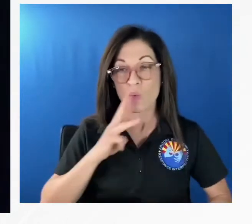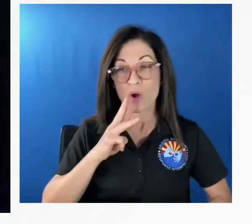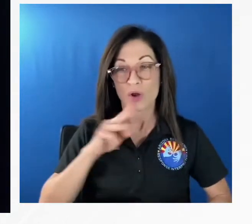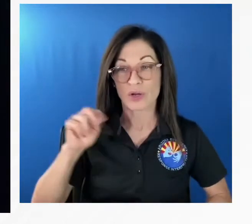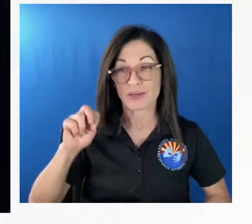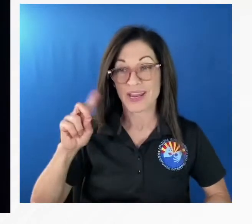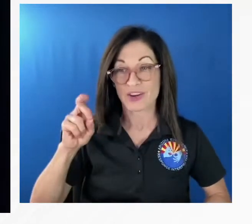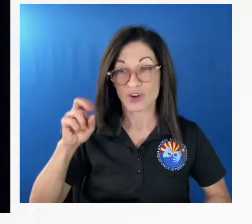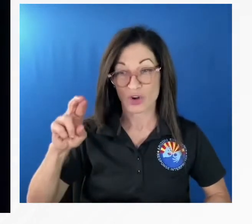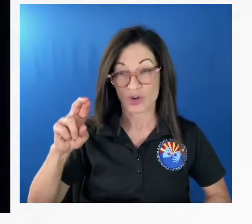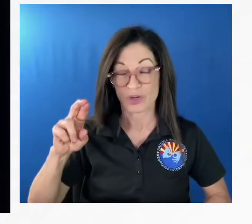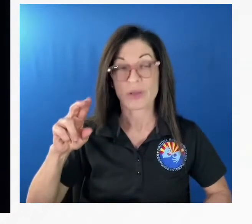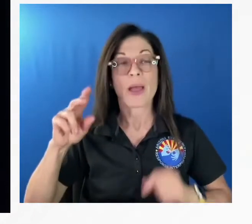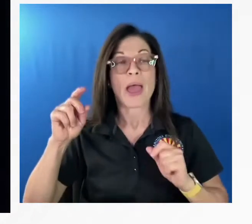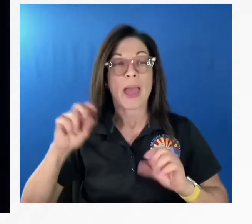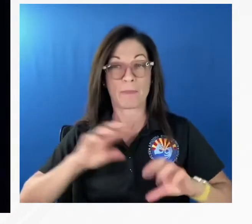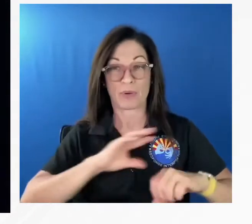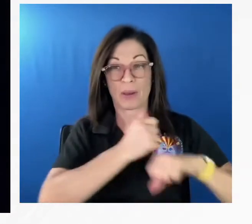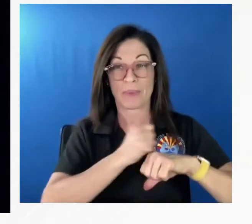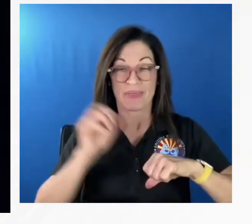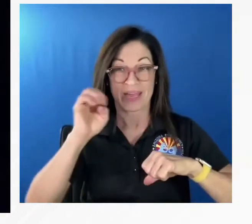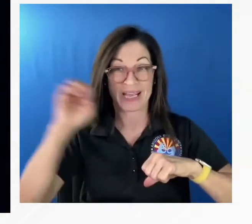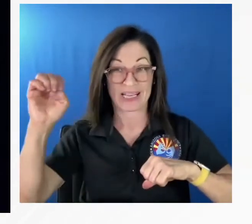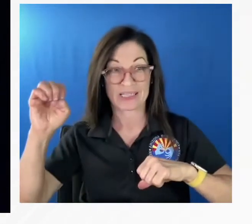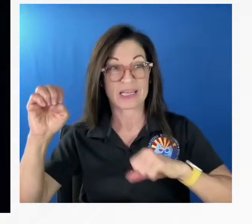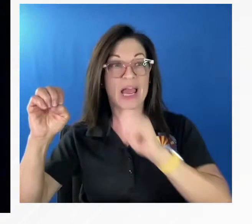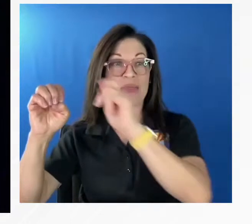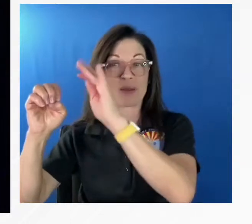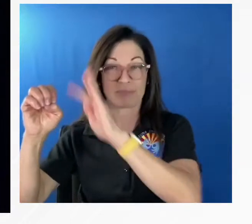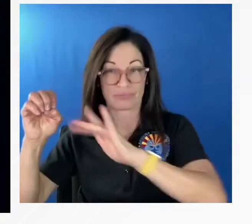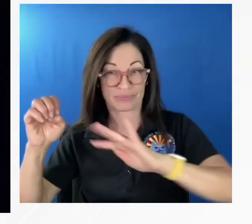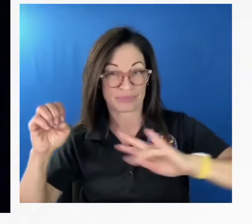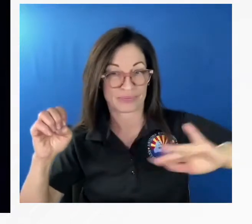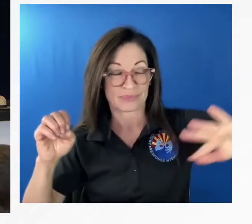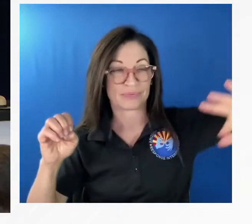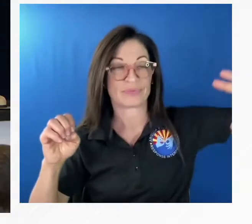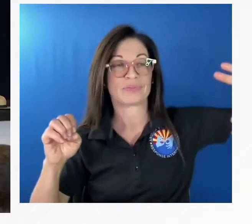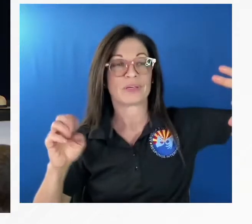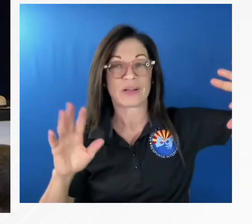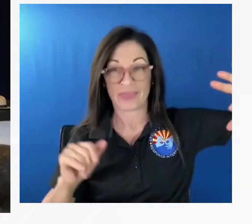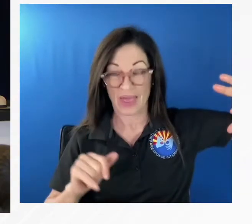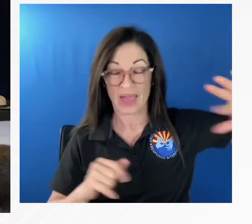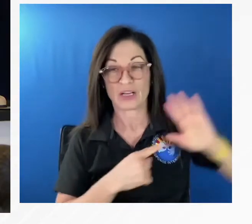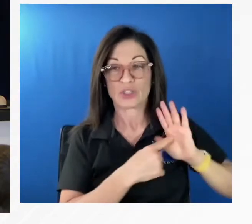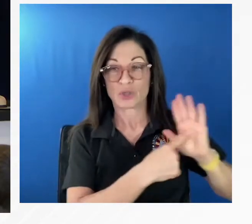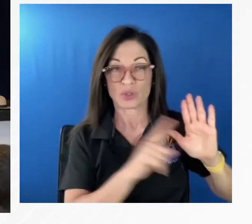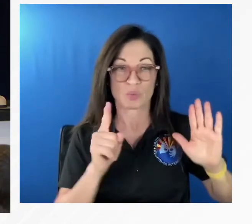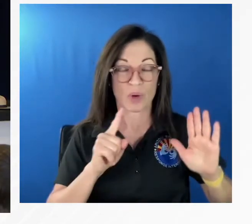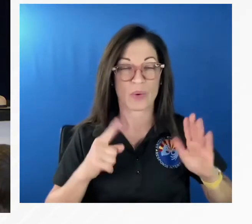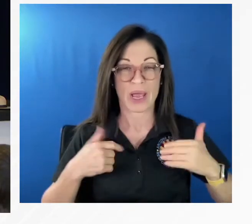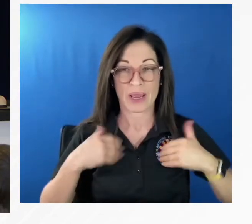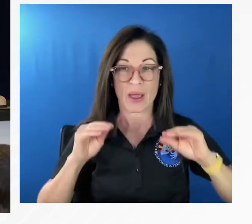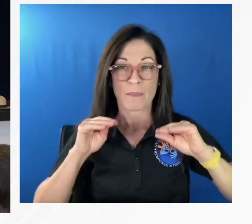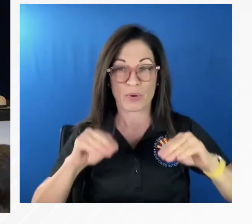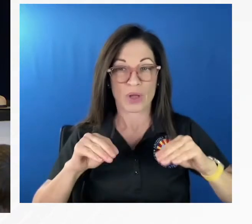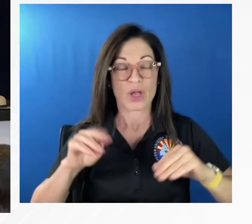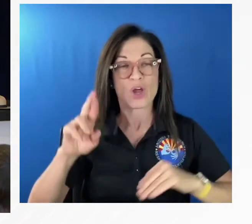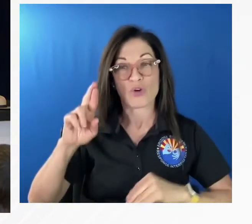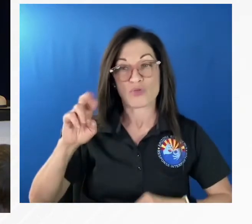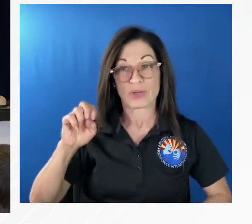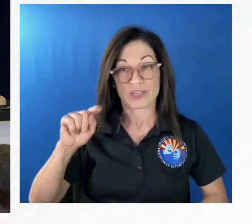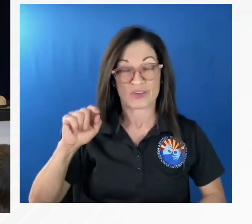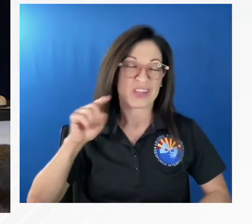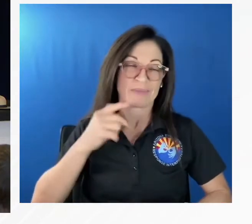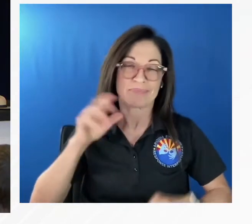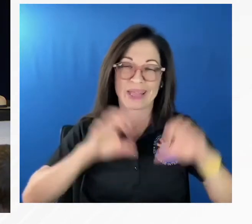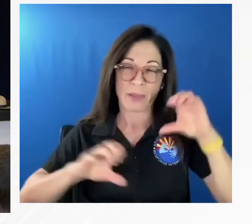side of Mineral King, and then we chipped on the bottom side. So that part of the map depicts where retardant was actually put on the road. In case the fire